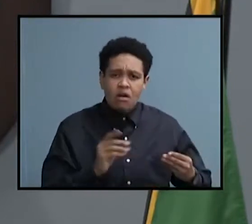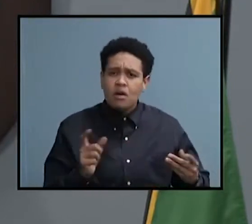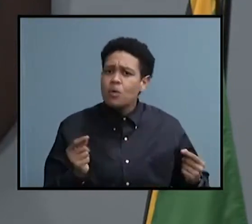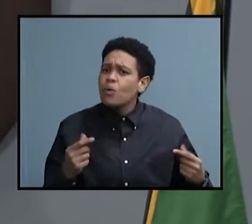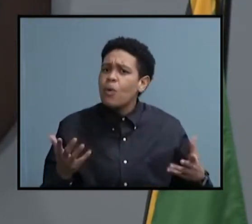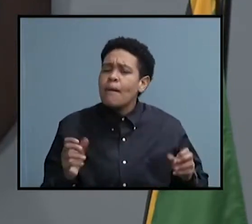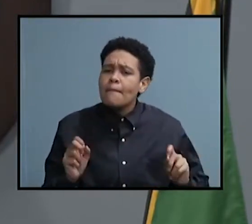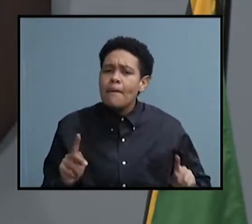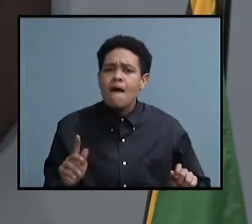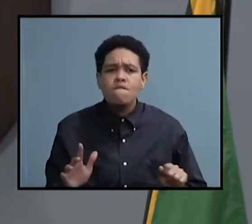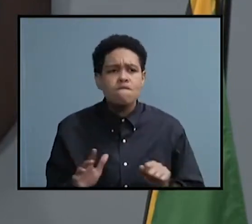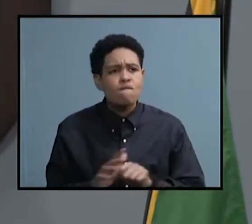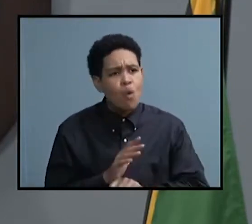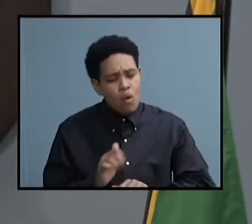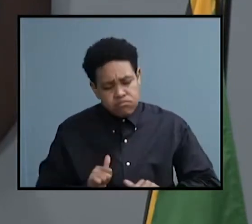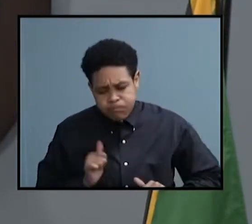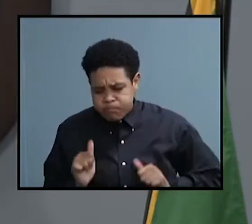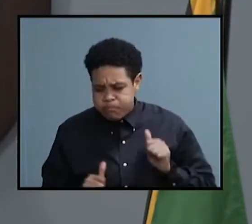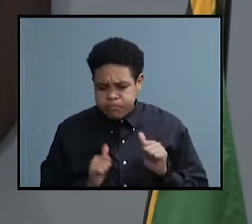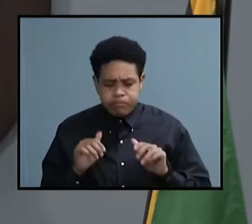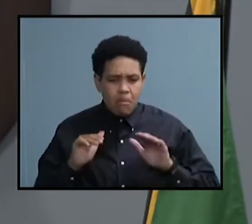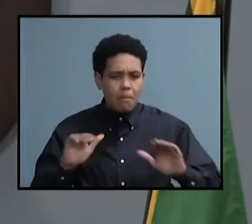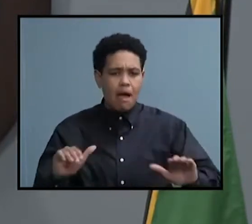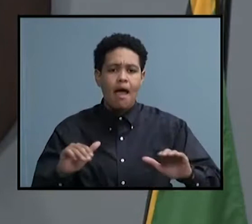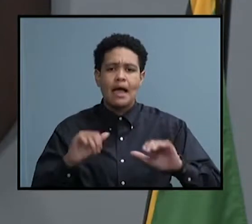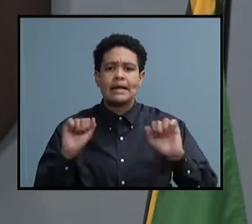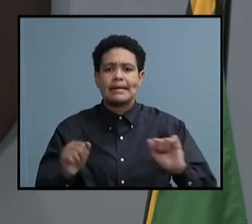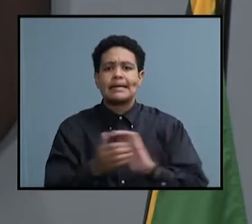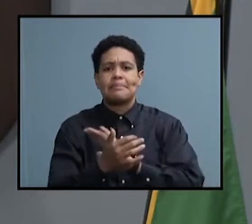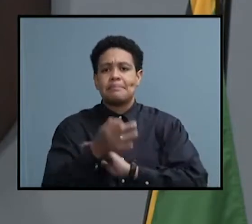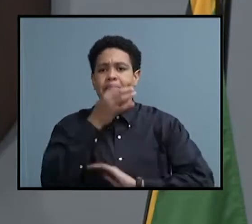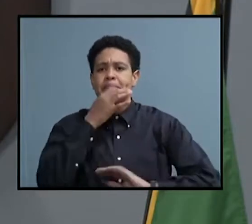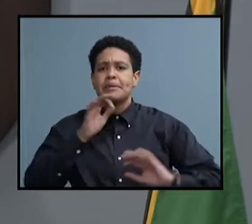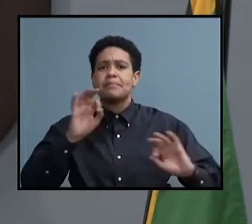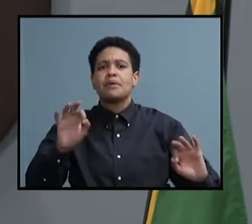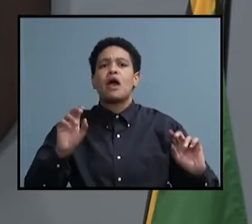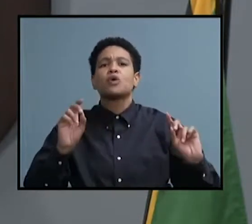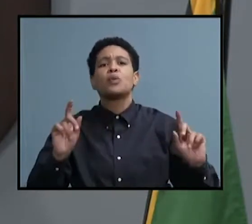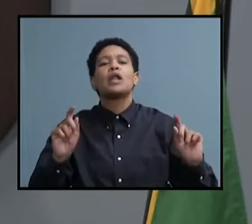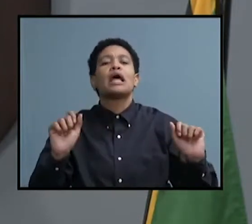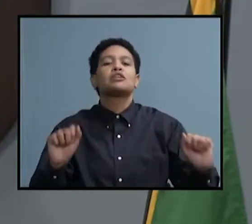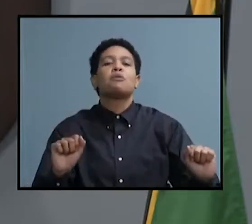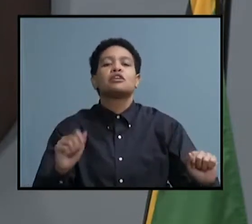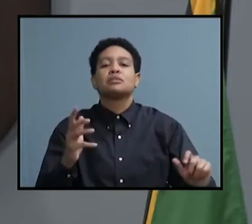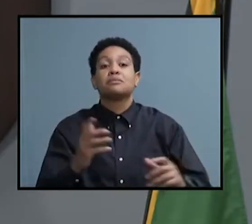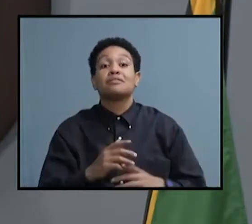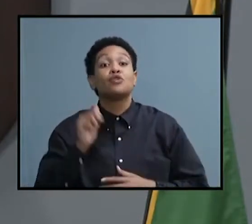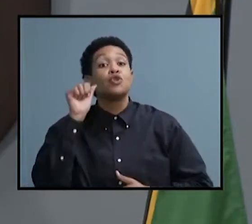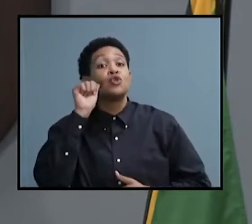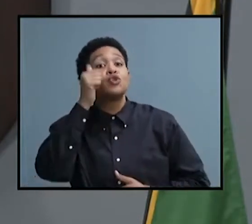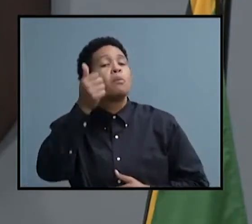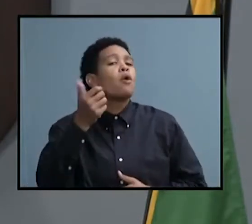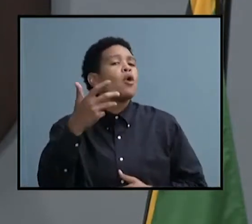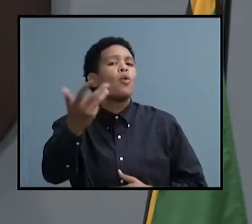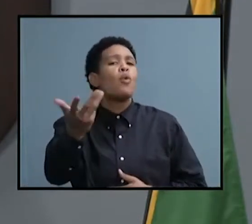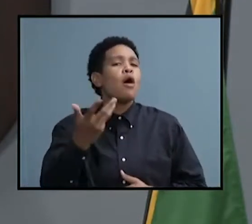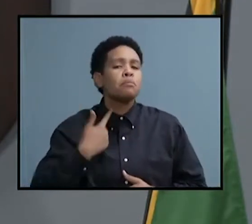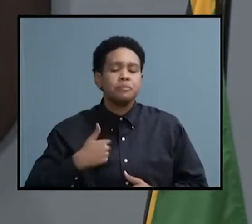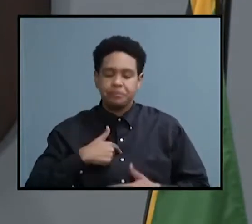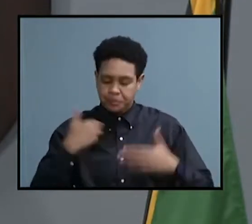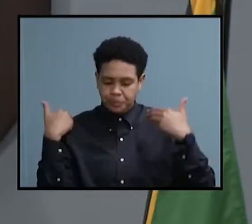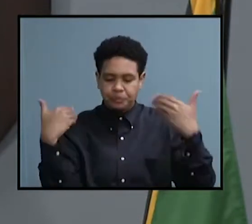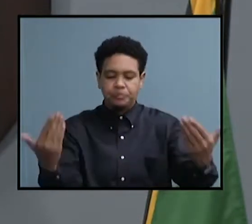to full productive capacity as quickly as possible. As of tomorrow, we are